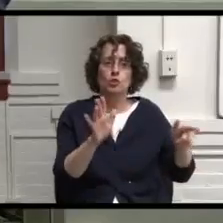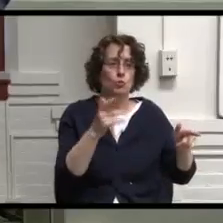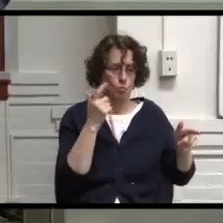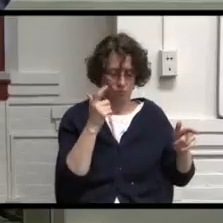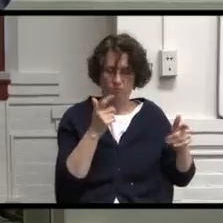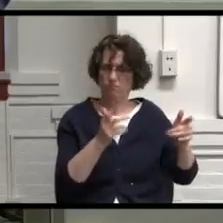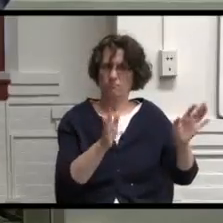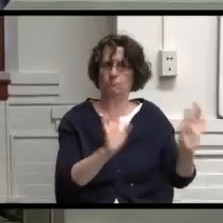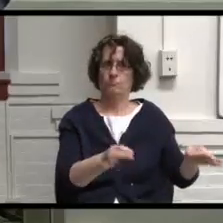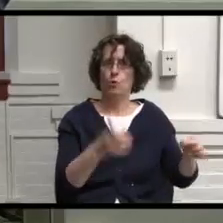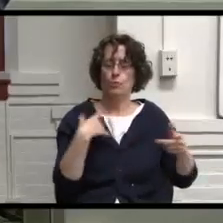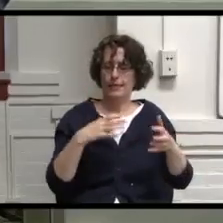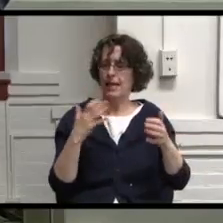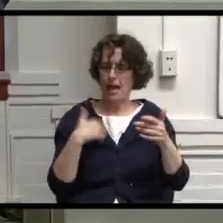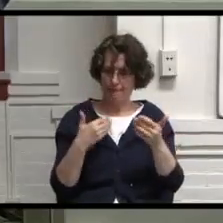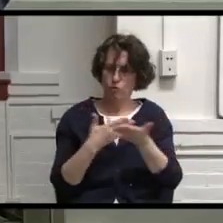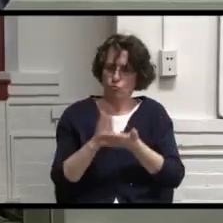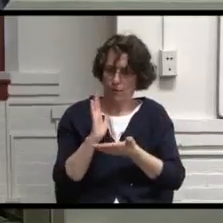Great.